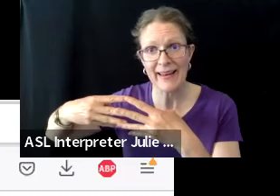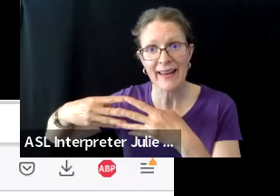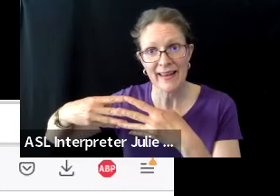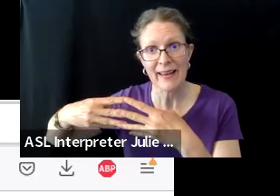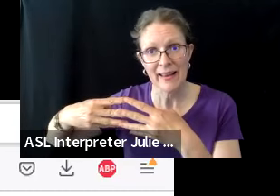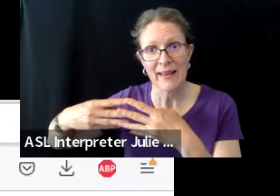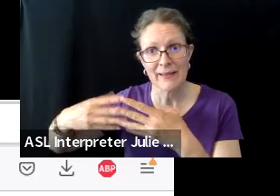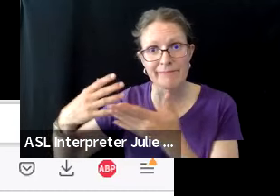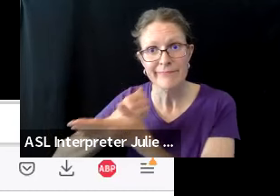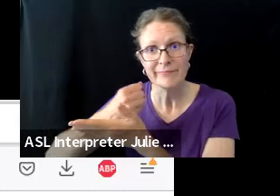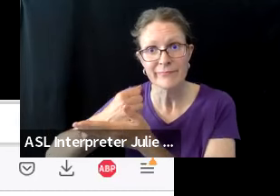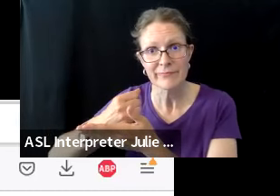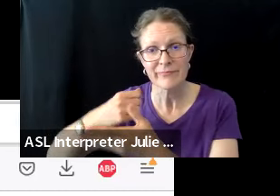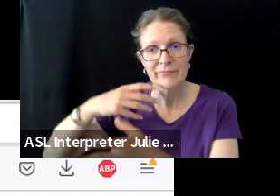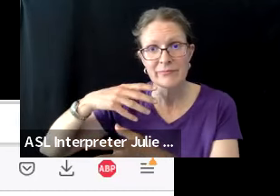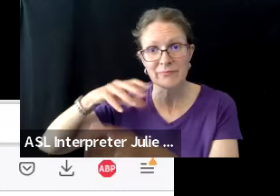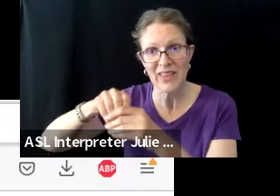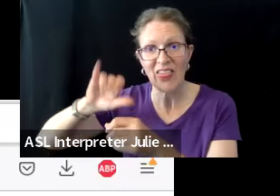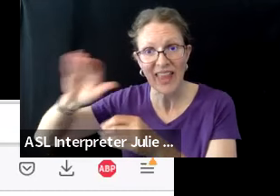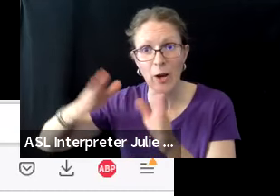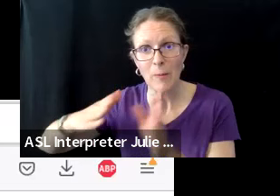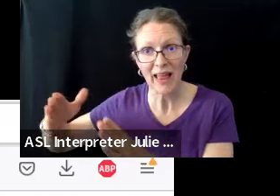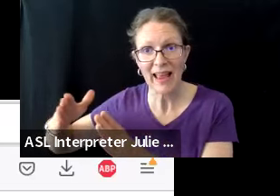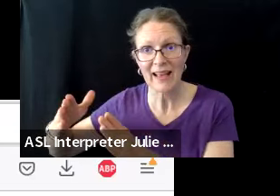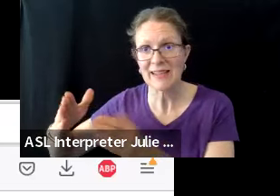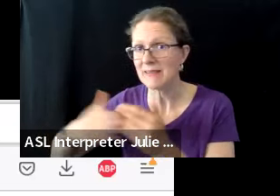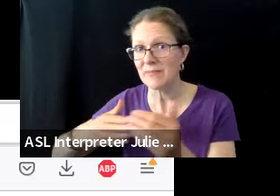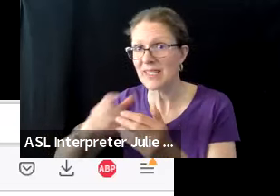to get it into their plans, even if it doesn't happen immediately.